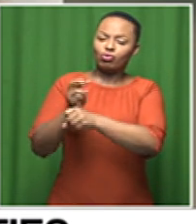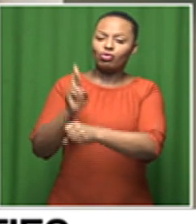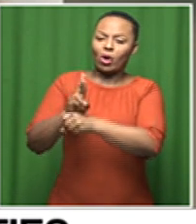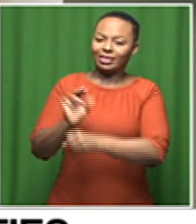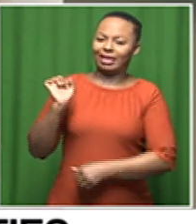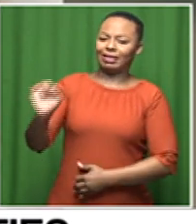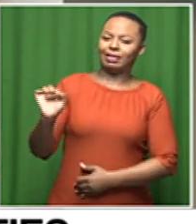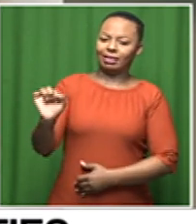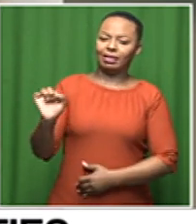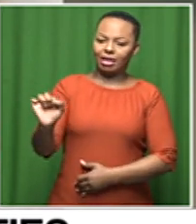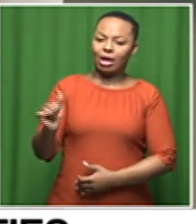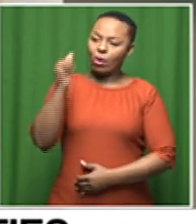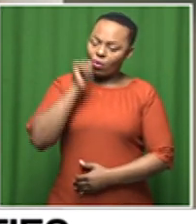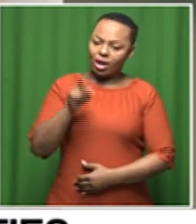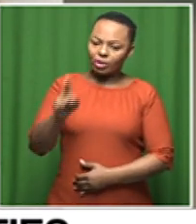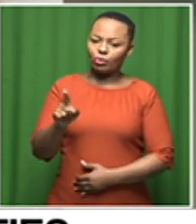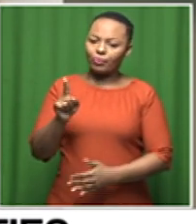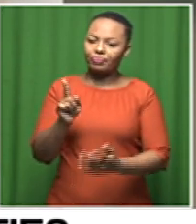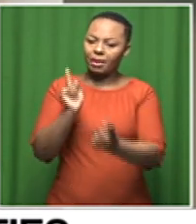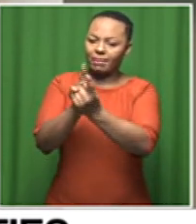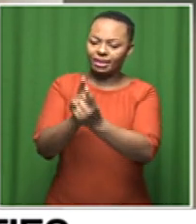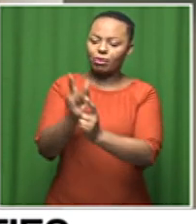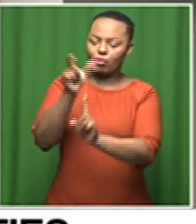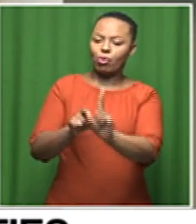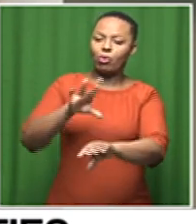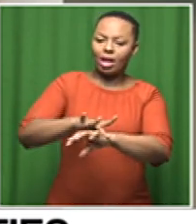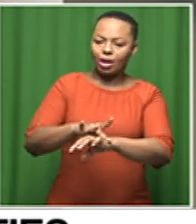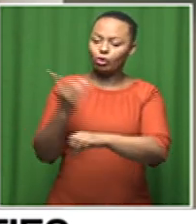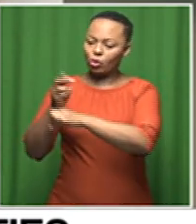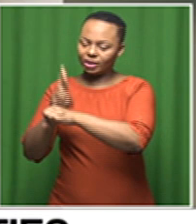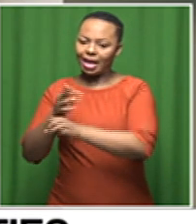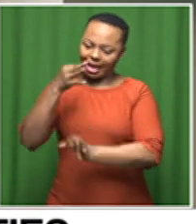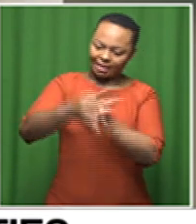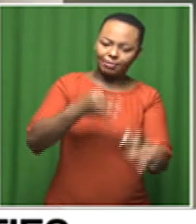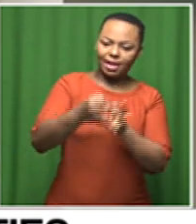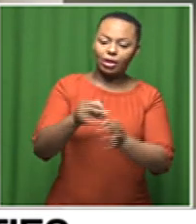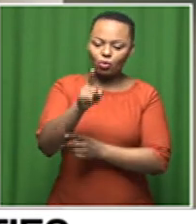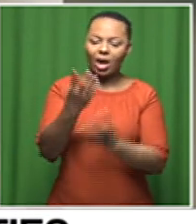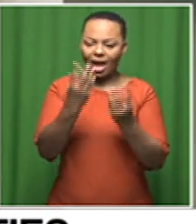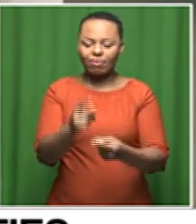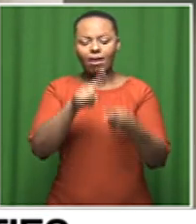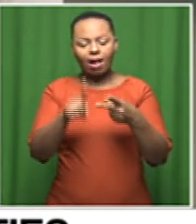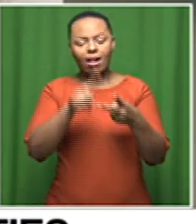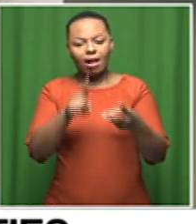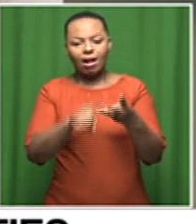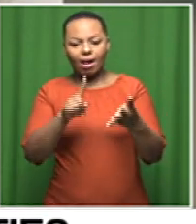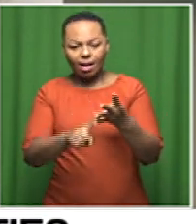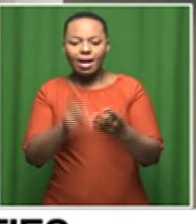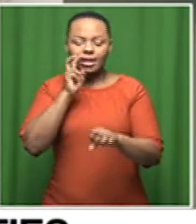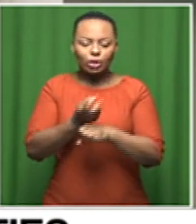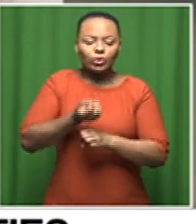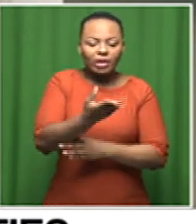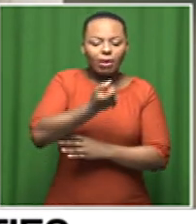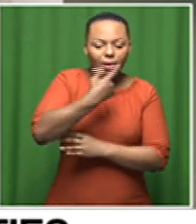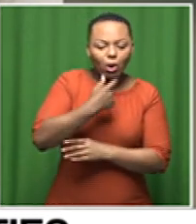you get to a patient, you need to explain, this is what you've got. this is what we need to treat you. These